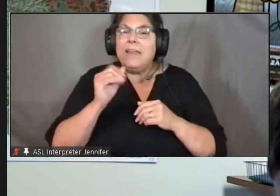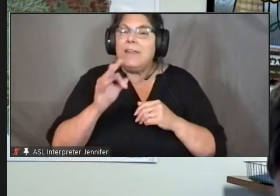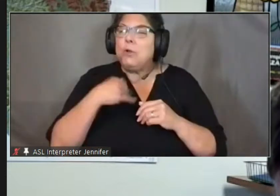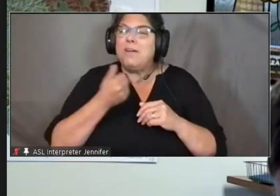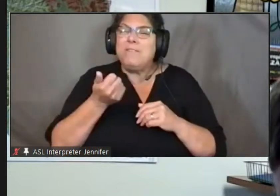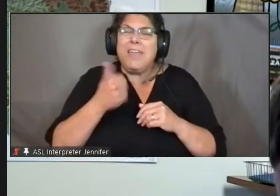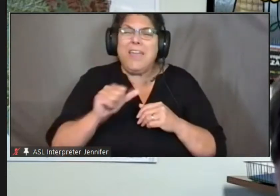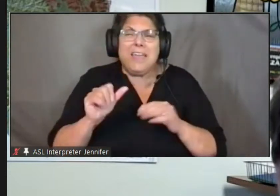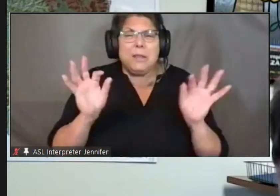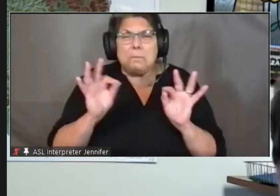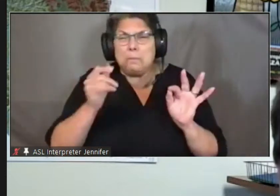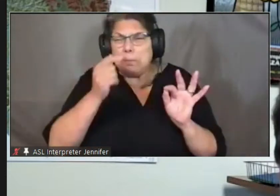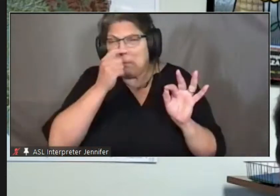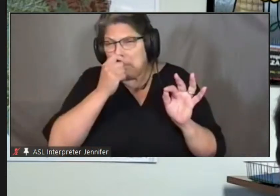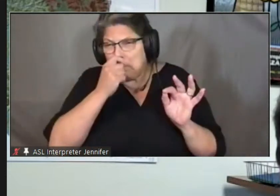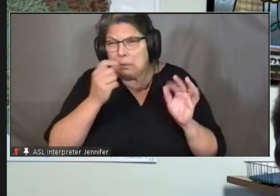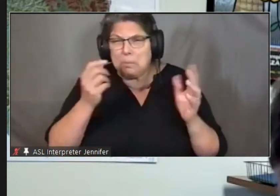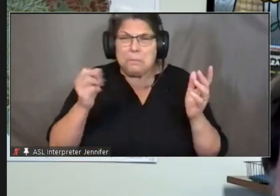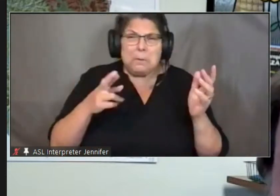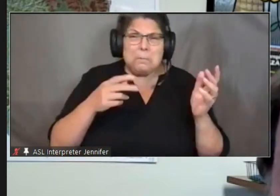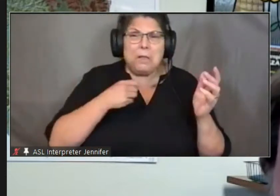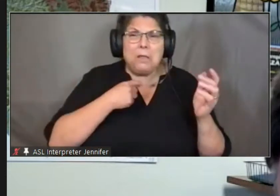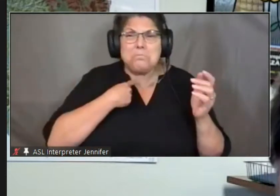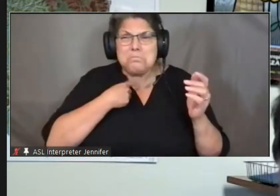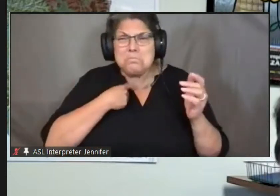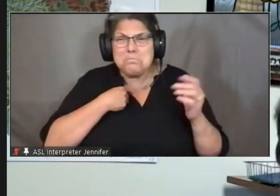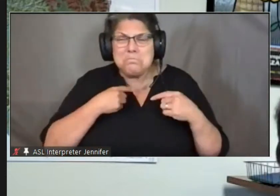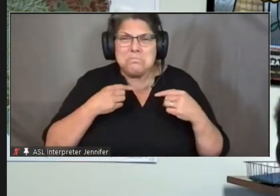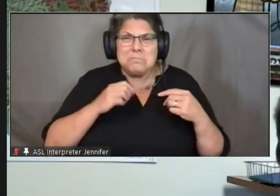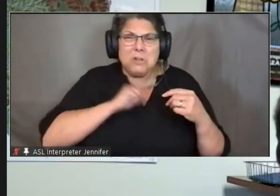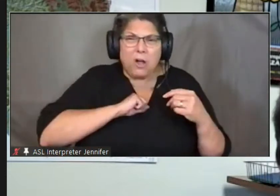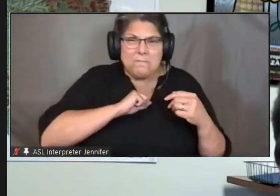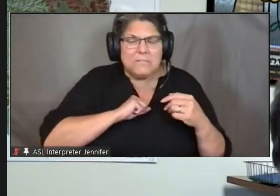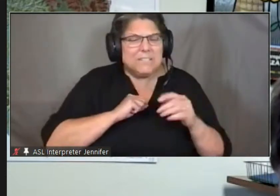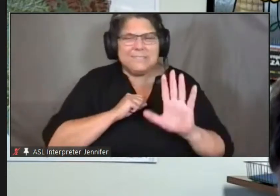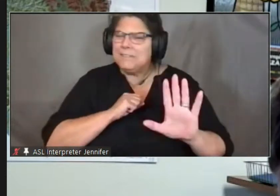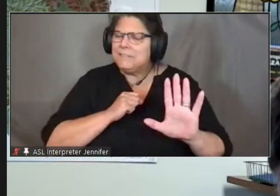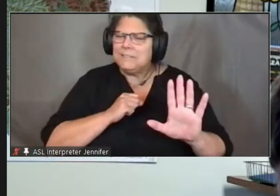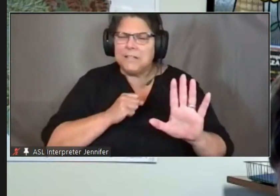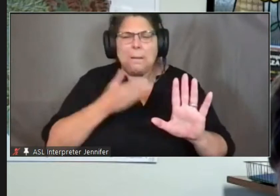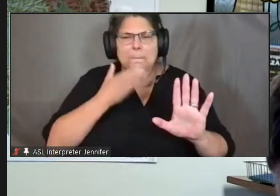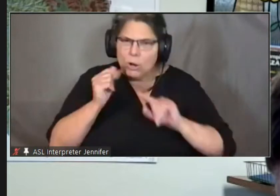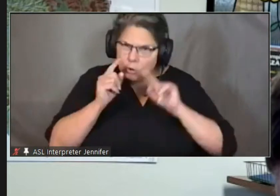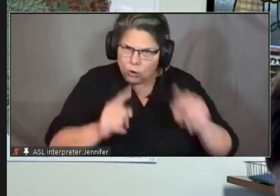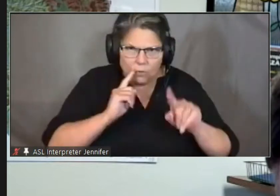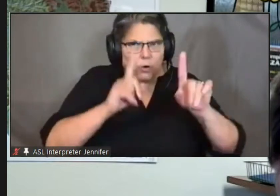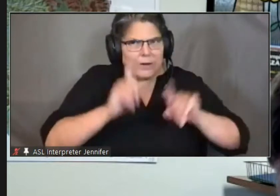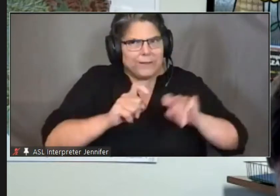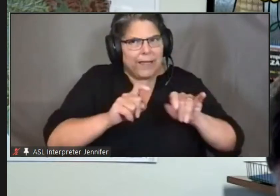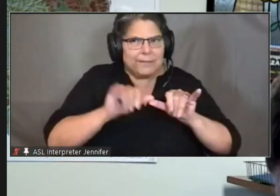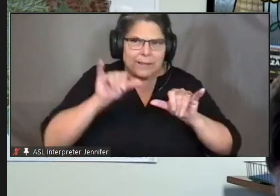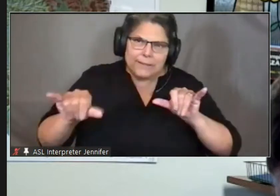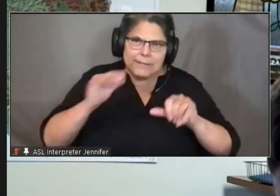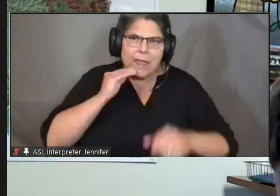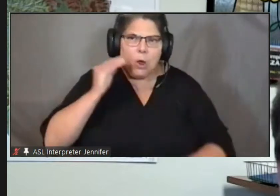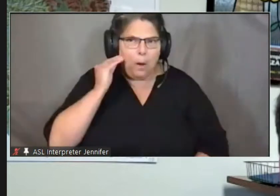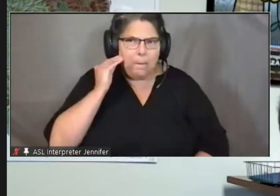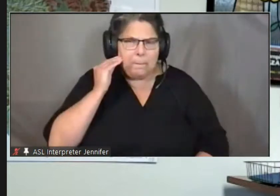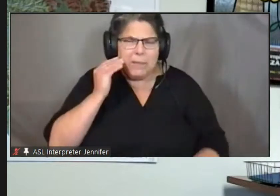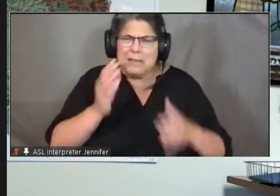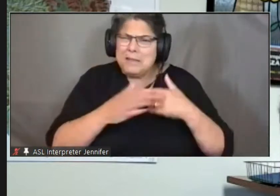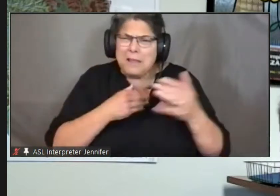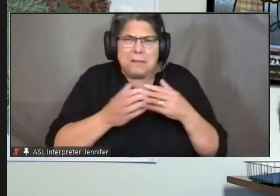minor symptoms, that they should get tested and stay at home from work or school or even sports and